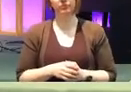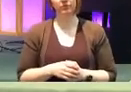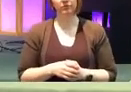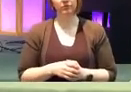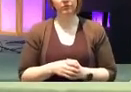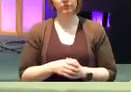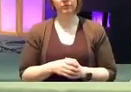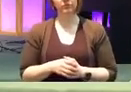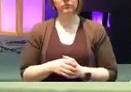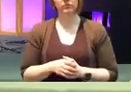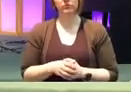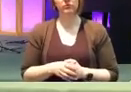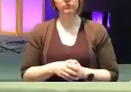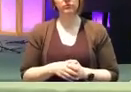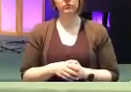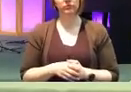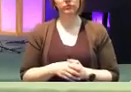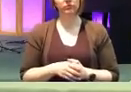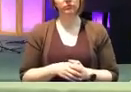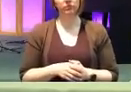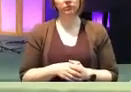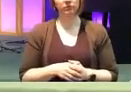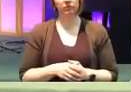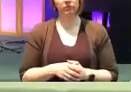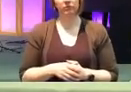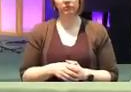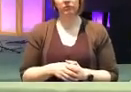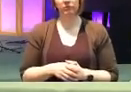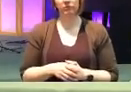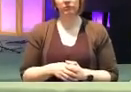there's no sound. Thank you. So let's, this is what I want us to do.